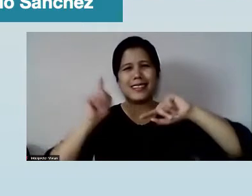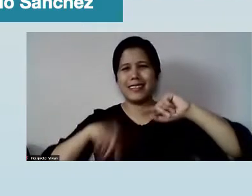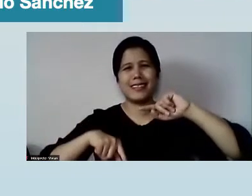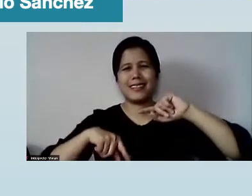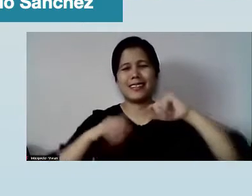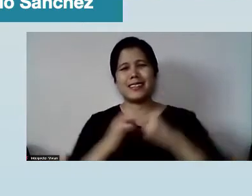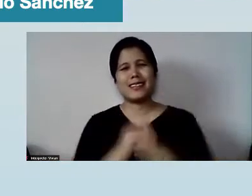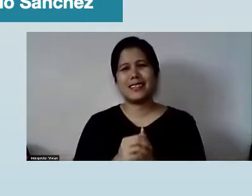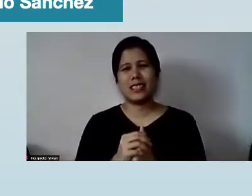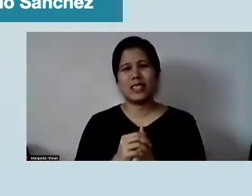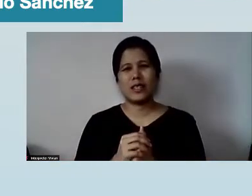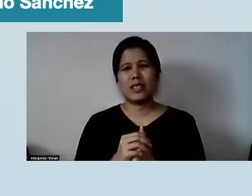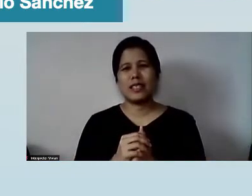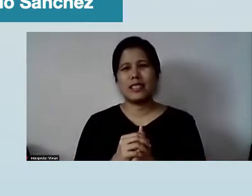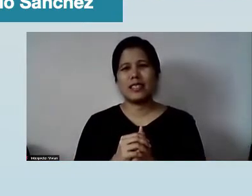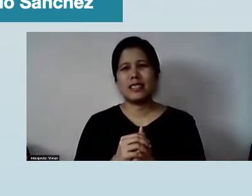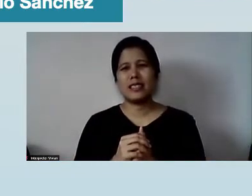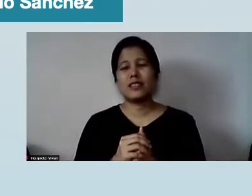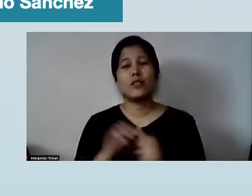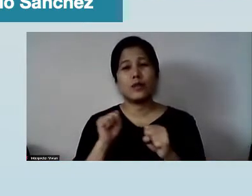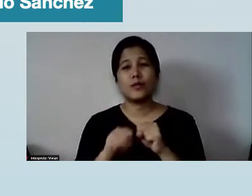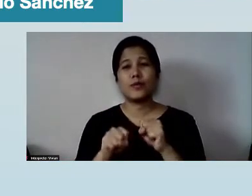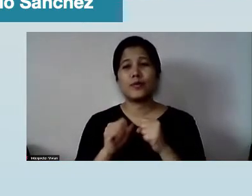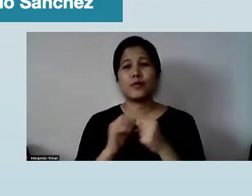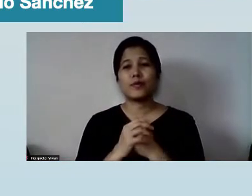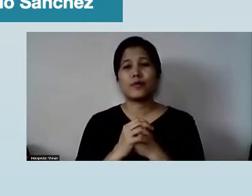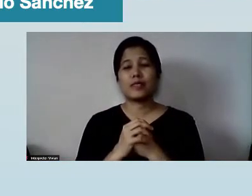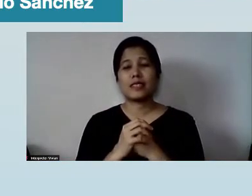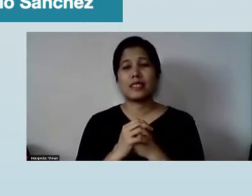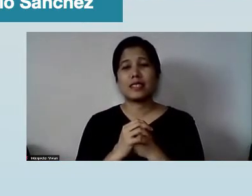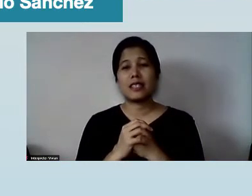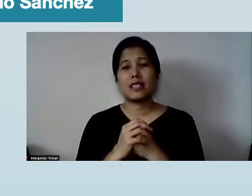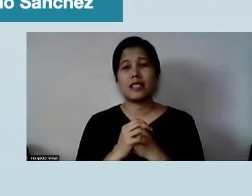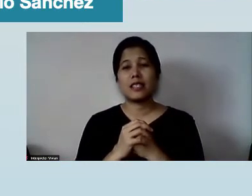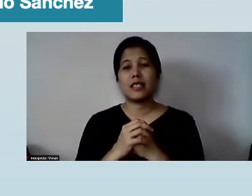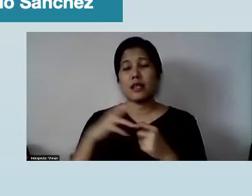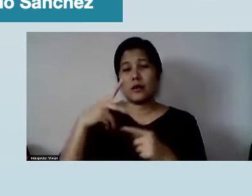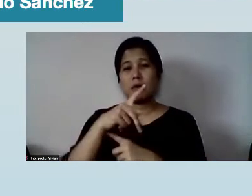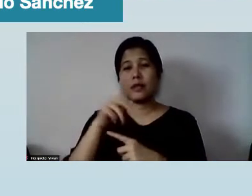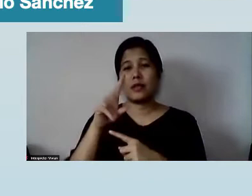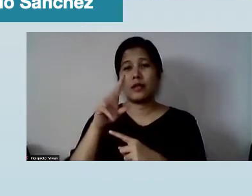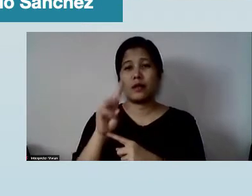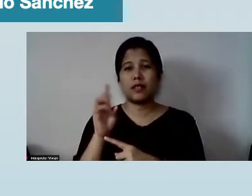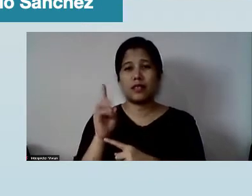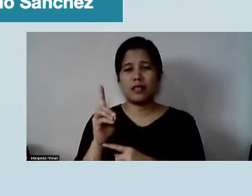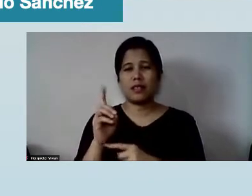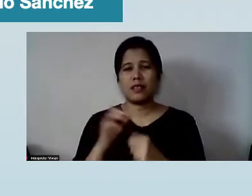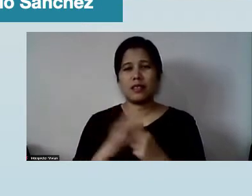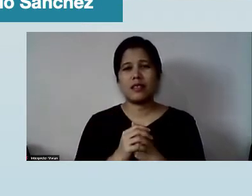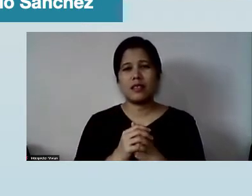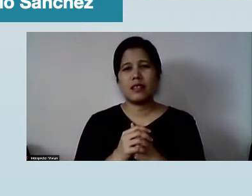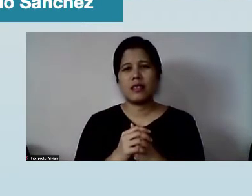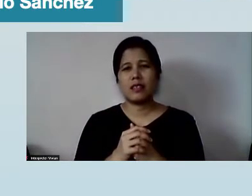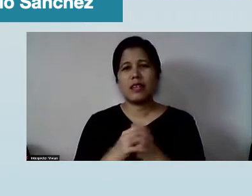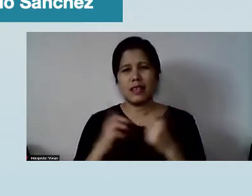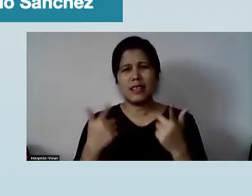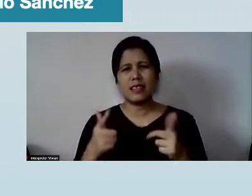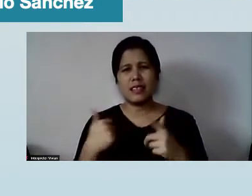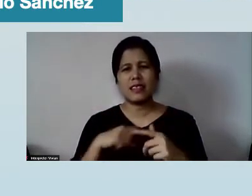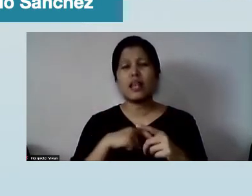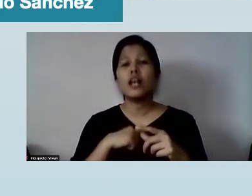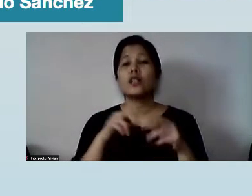abled. No? So sa mga persons with disabilities, let's